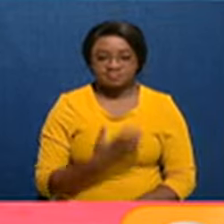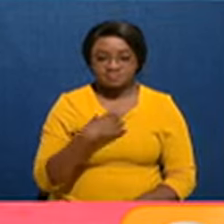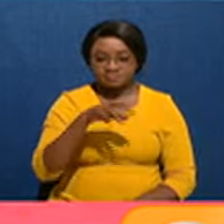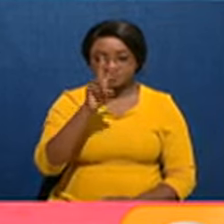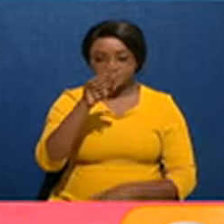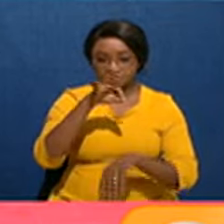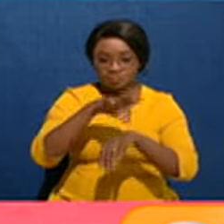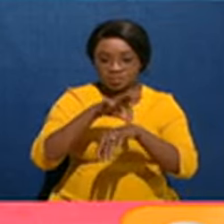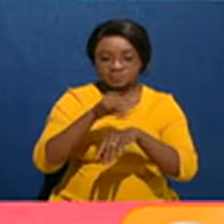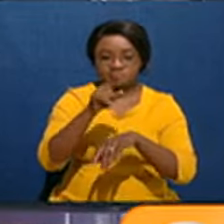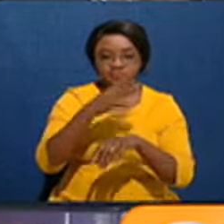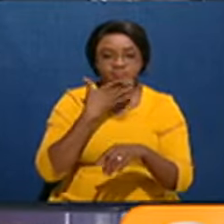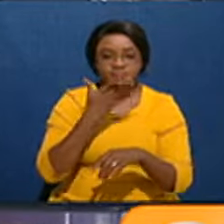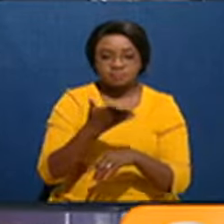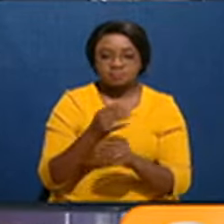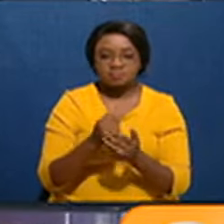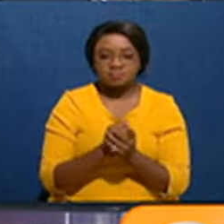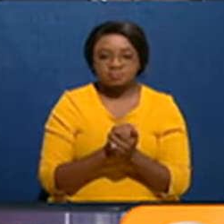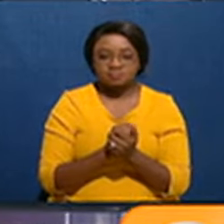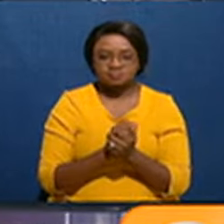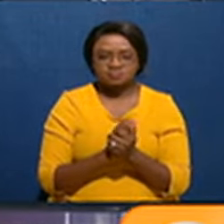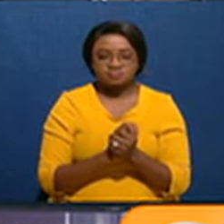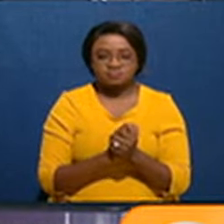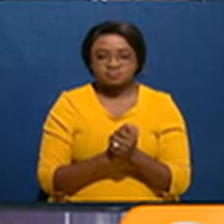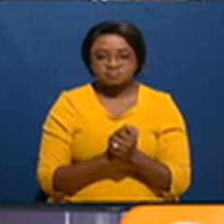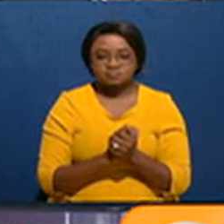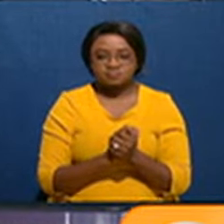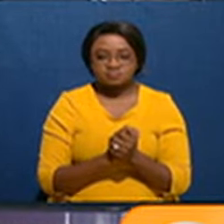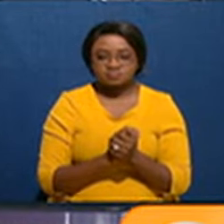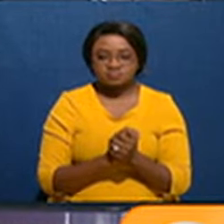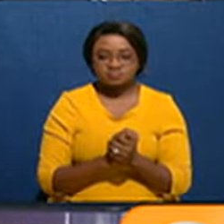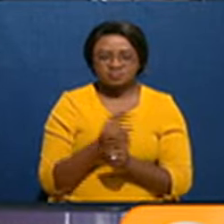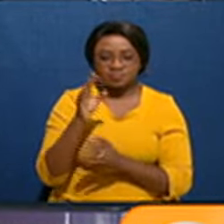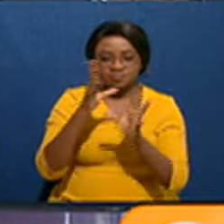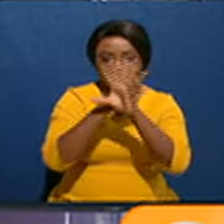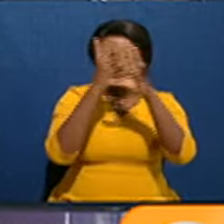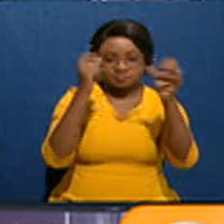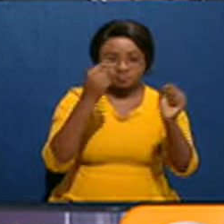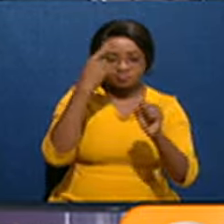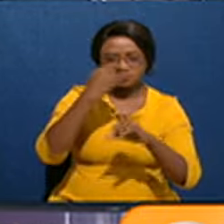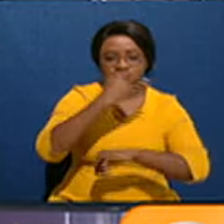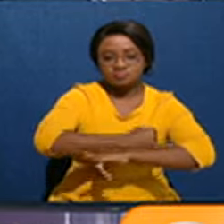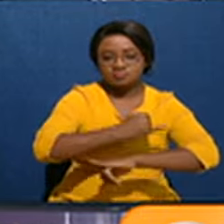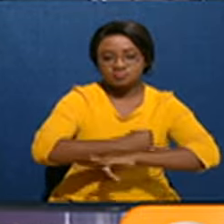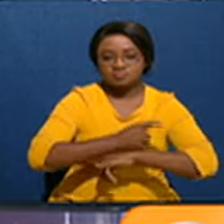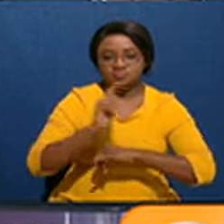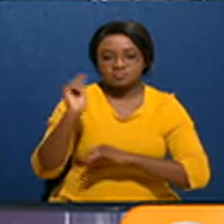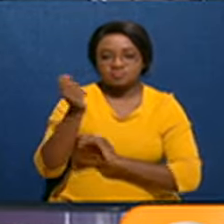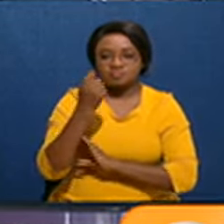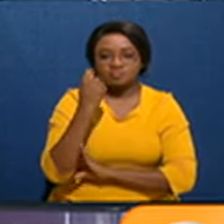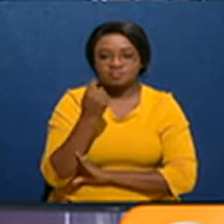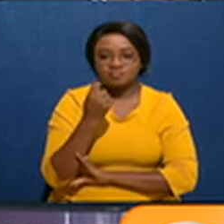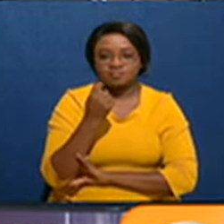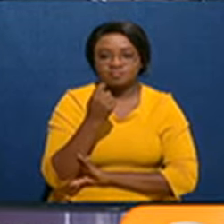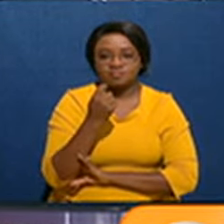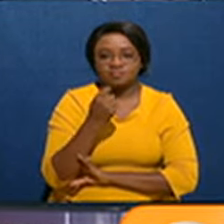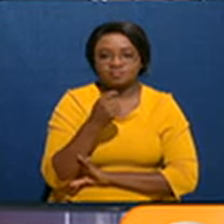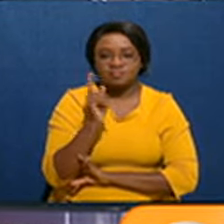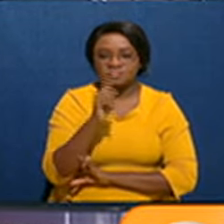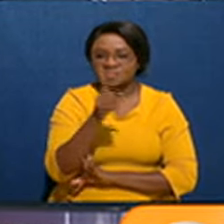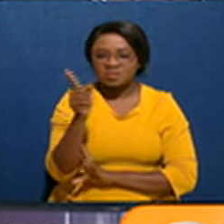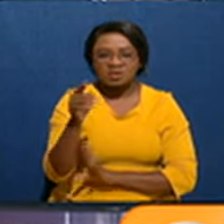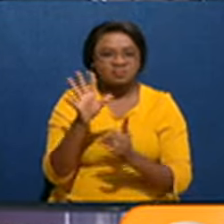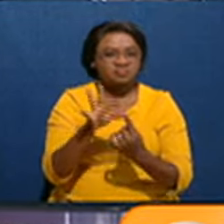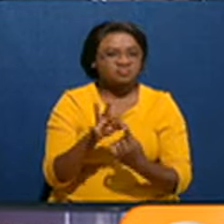respond to this. In this race for the president of the Institution of Engineers of Kenya, what separates both of